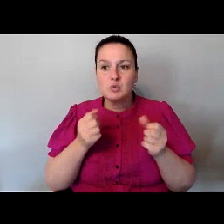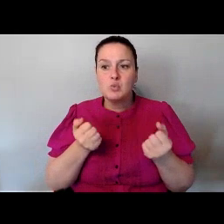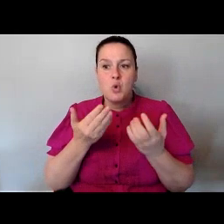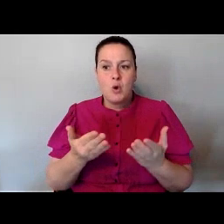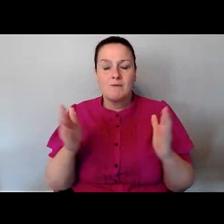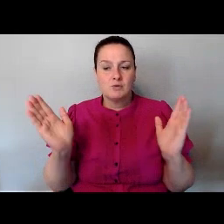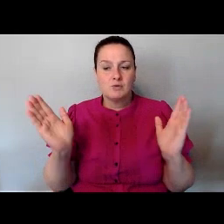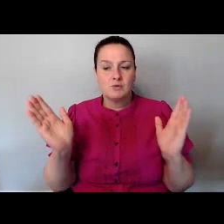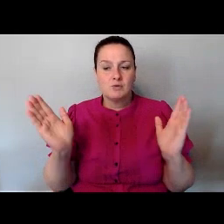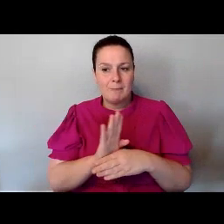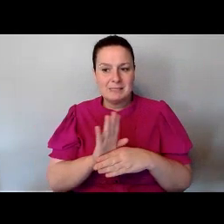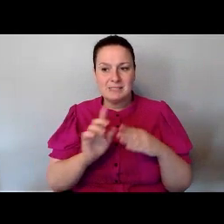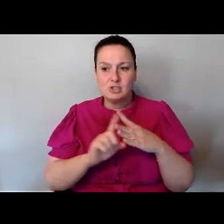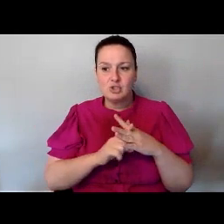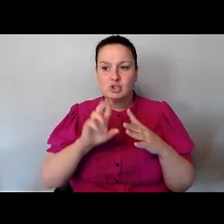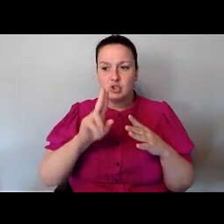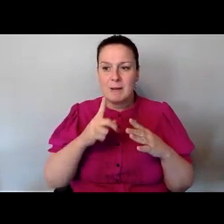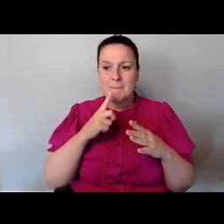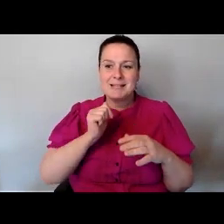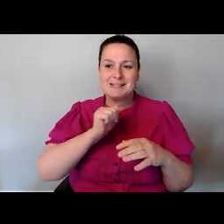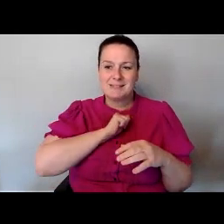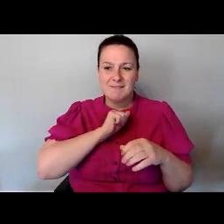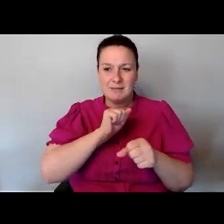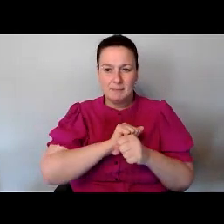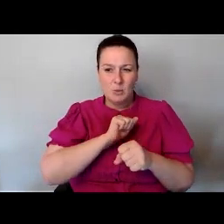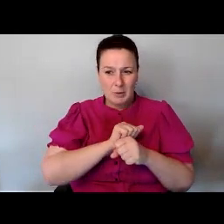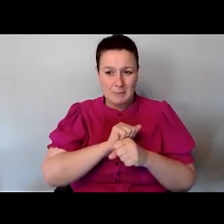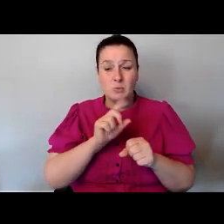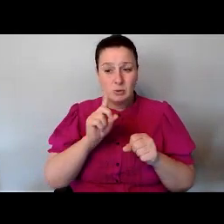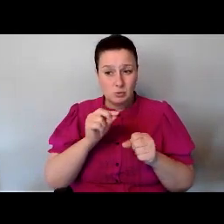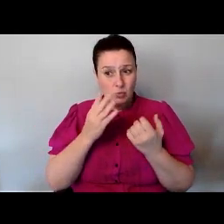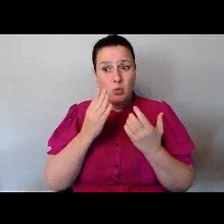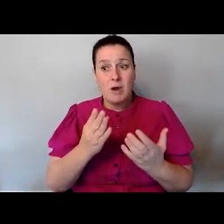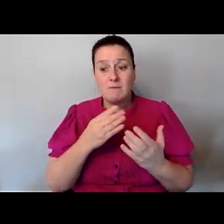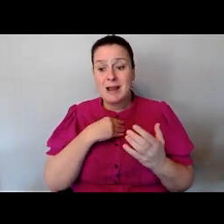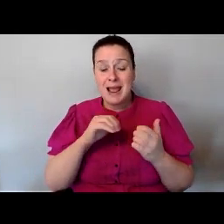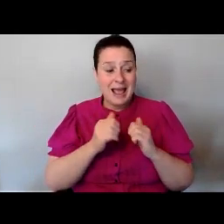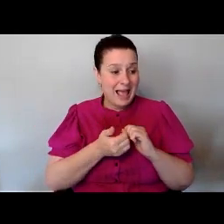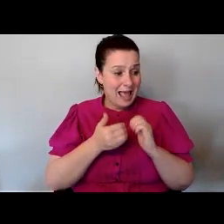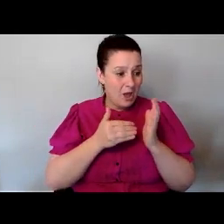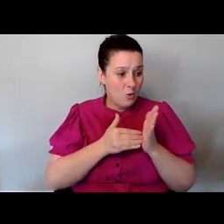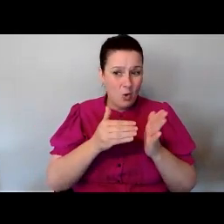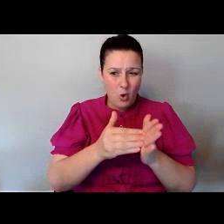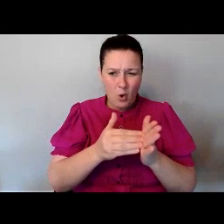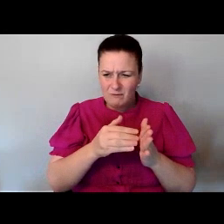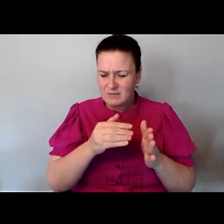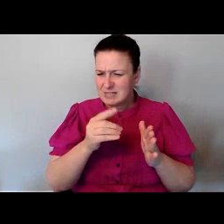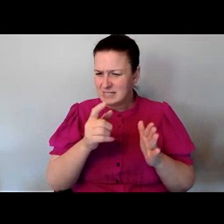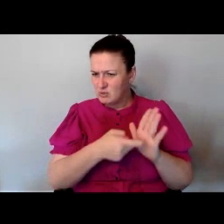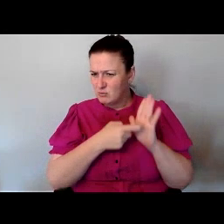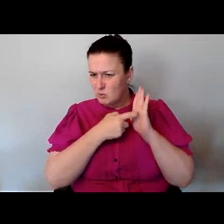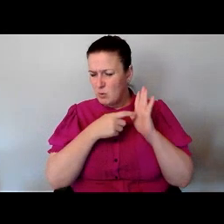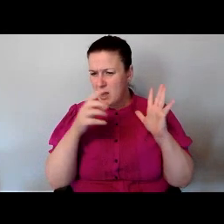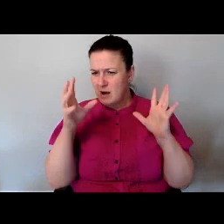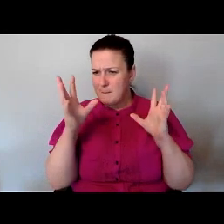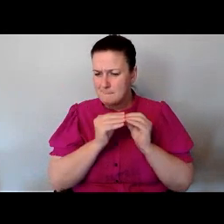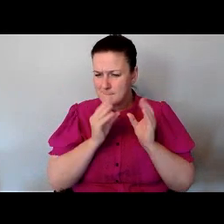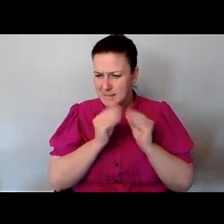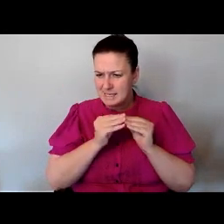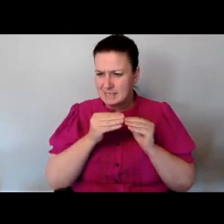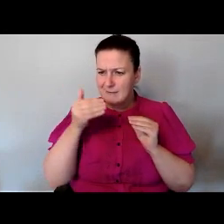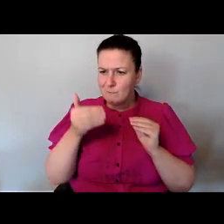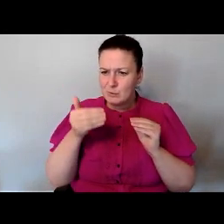business startup and self-employment. And how often is the required meeting frequency